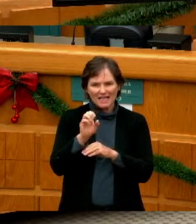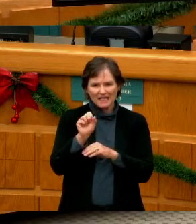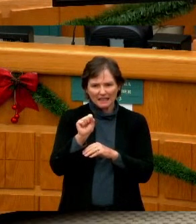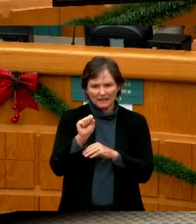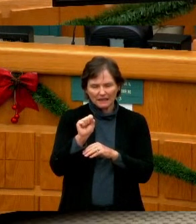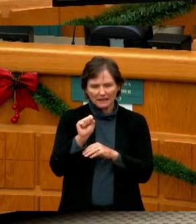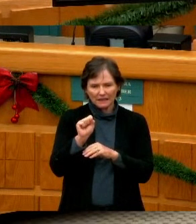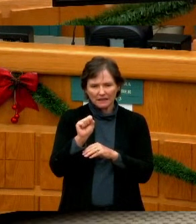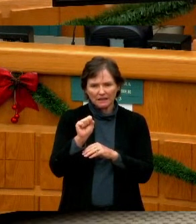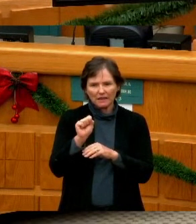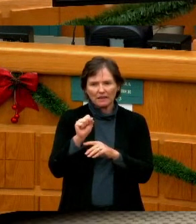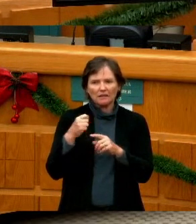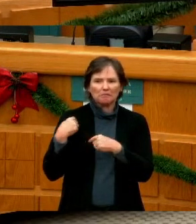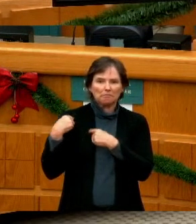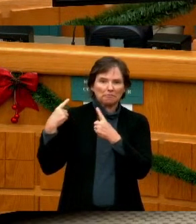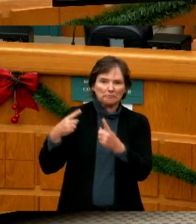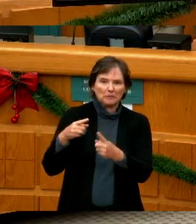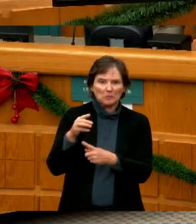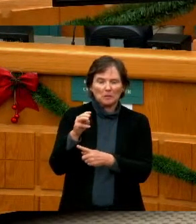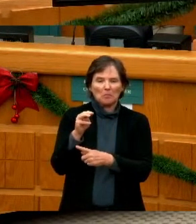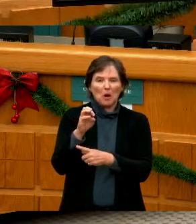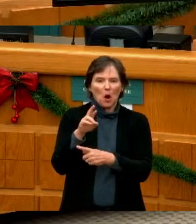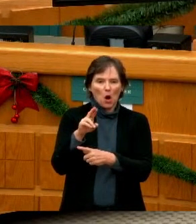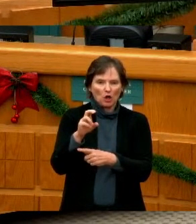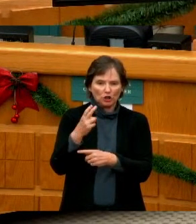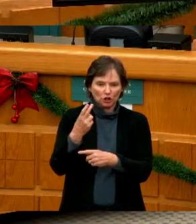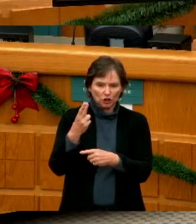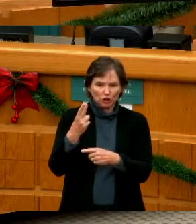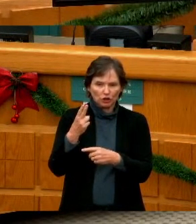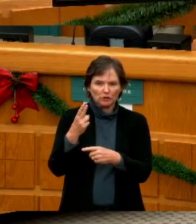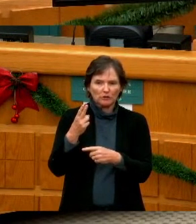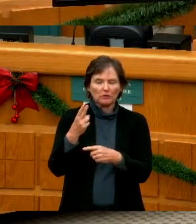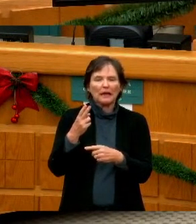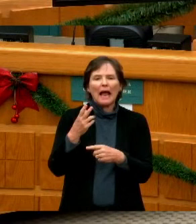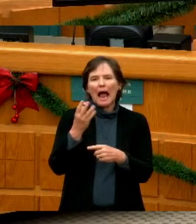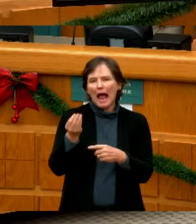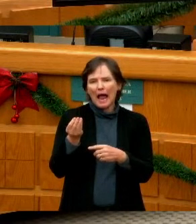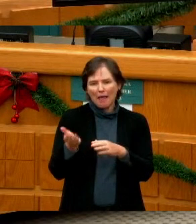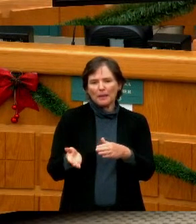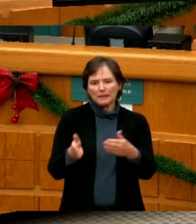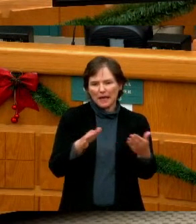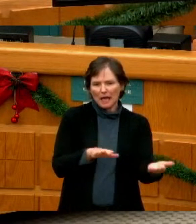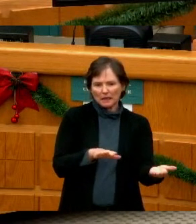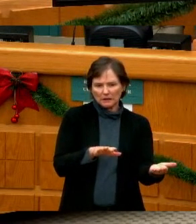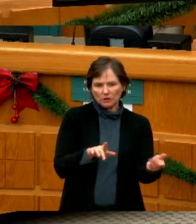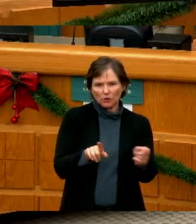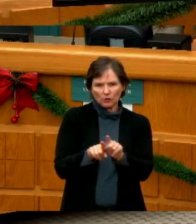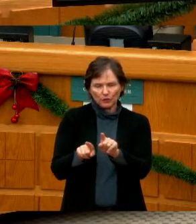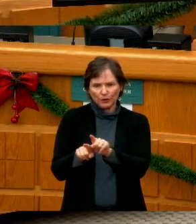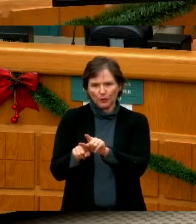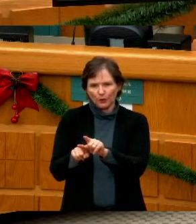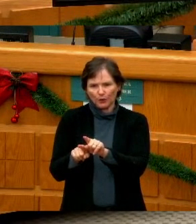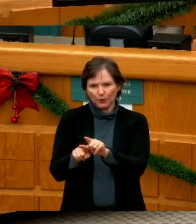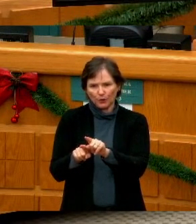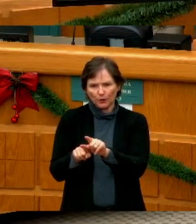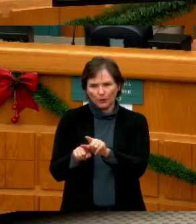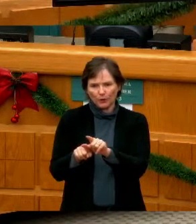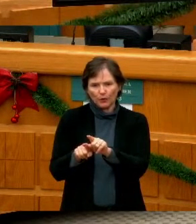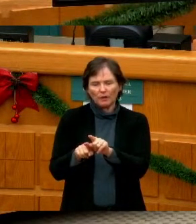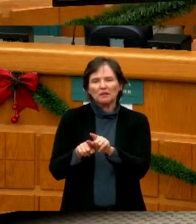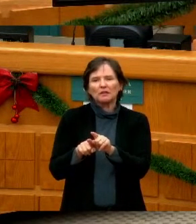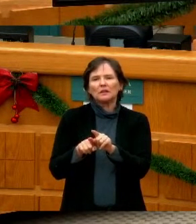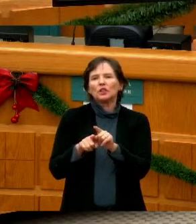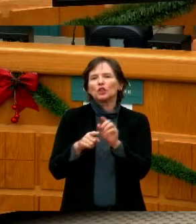24,664. That's subtracting out the 21,921 that have recovered, and then the 489 that have lost their lives